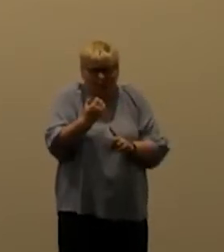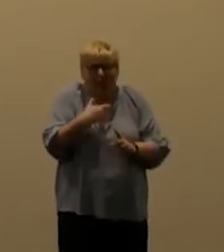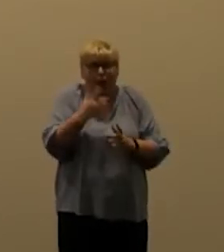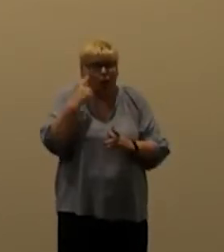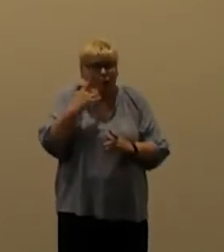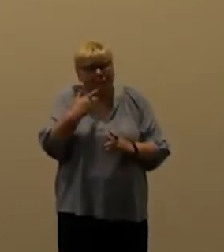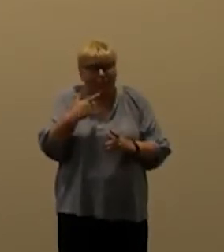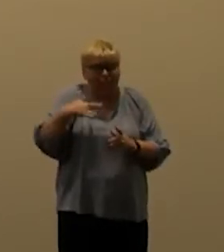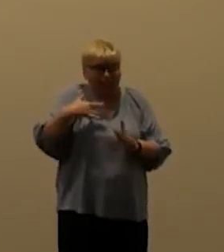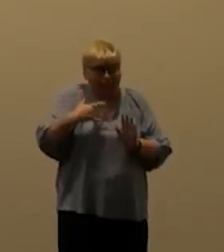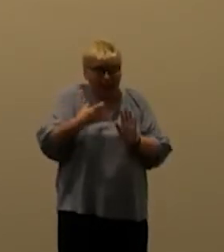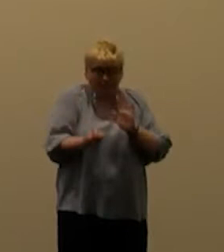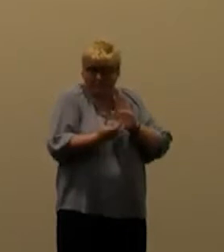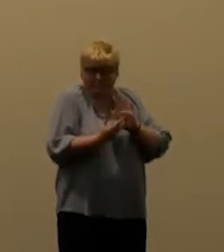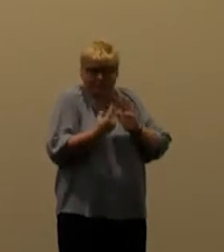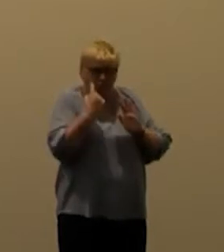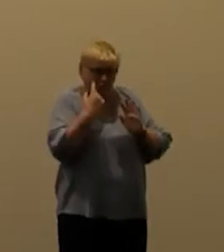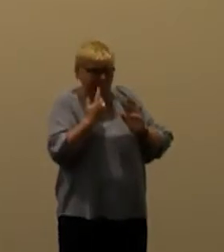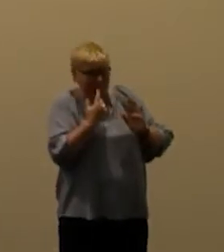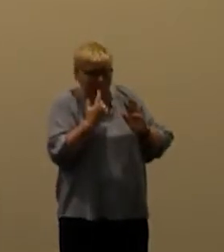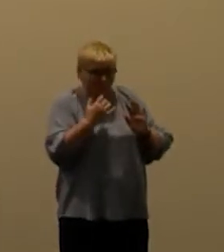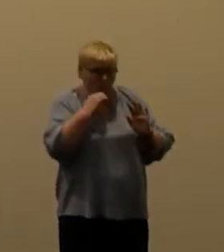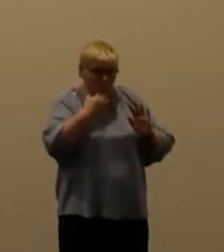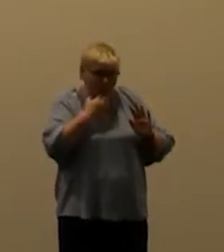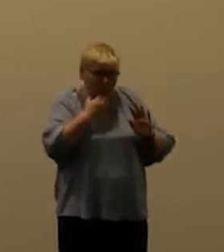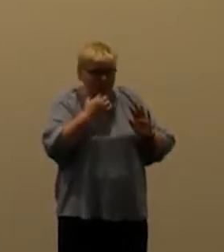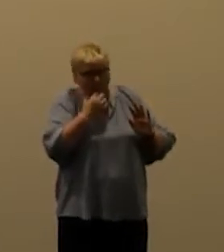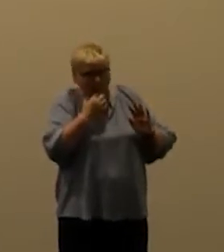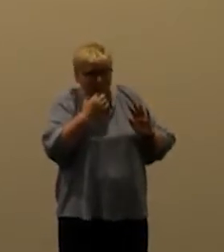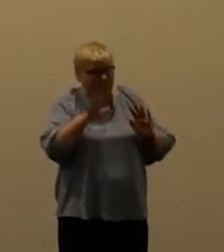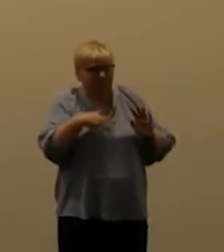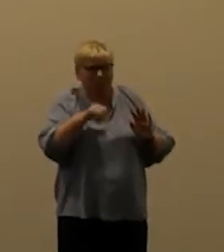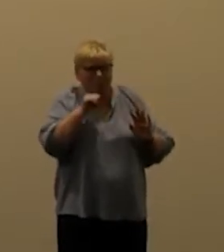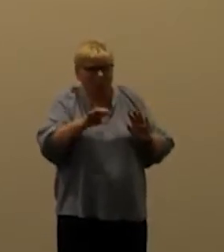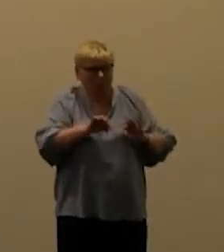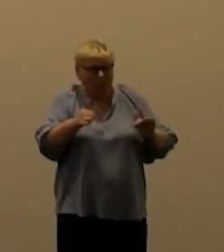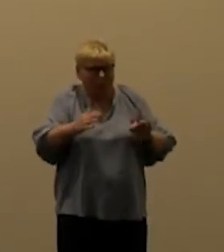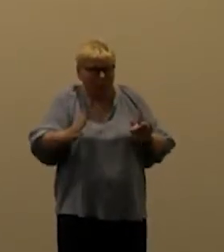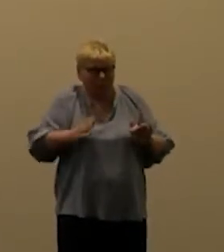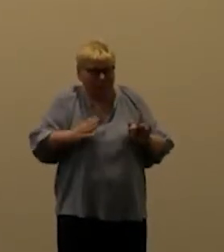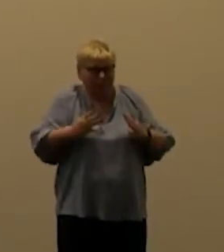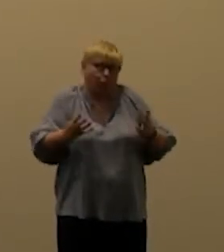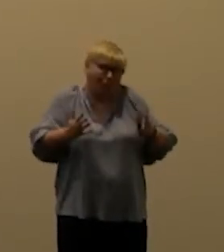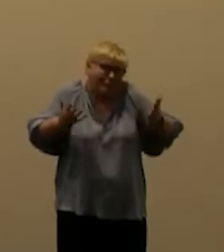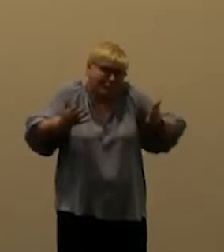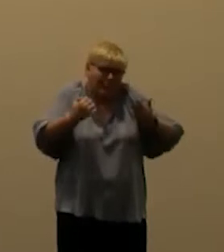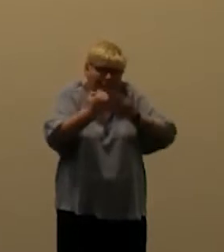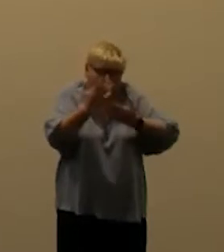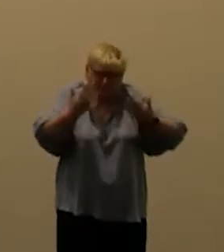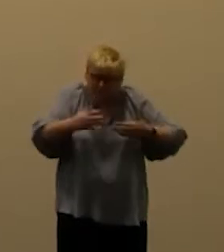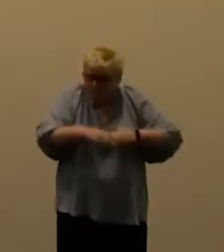today because I always fear the demo gods, and I haven't prepared enough for that one. So I can just take you through how you'd achieve it. It's the nice